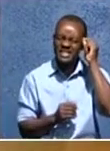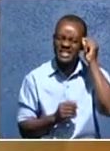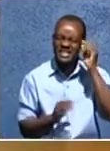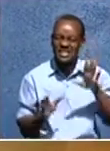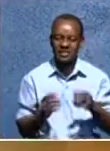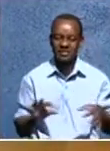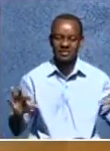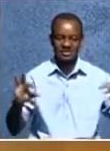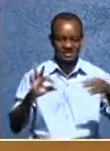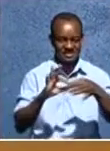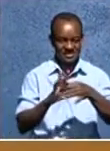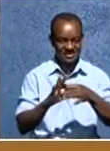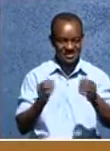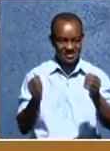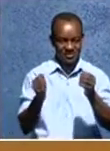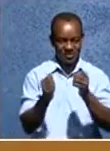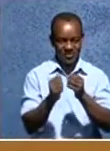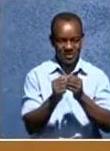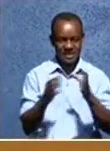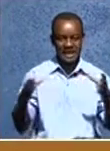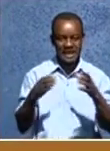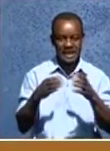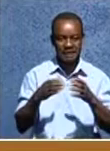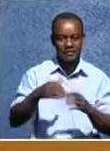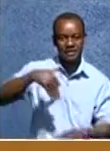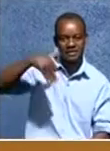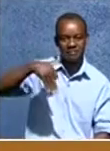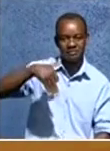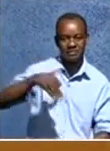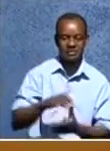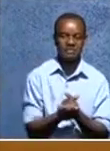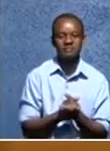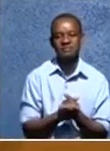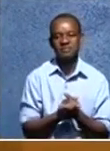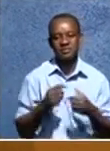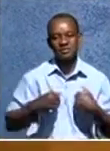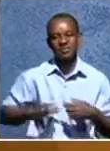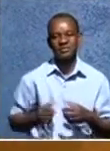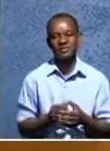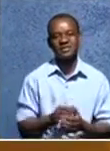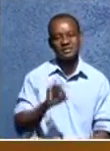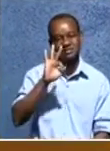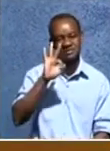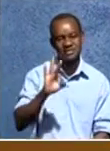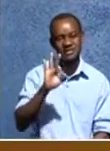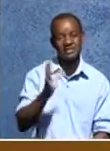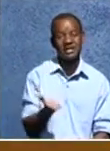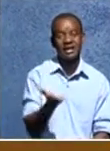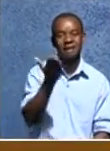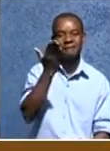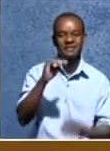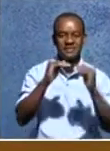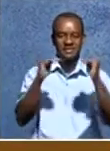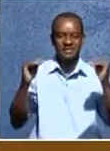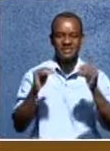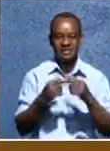with Team Namibia. Then also we need to inspire competitive standards. And as I mentioned before, that really needs